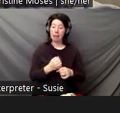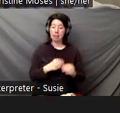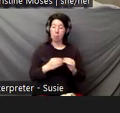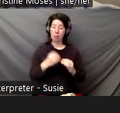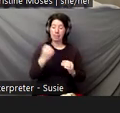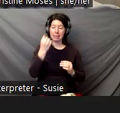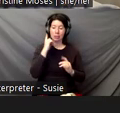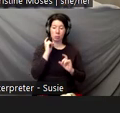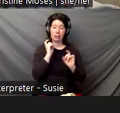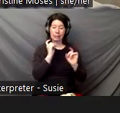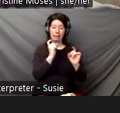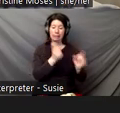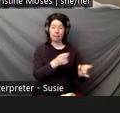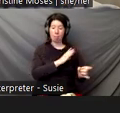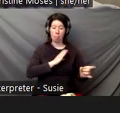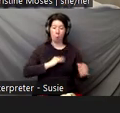to